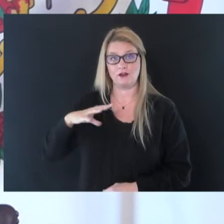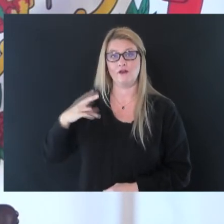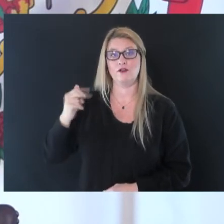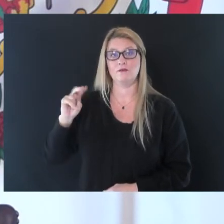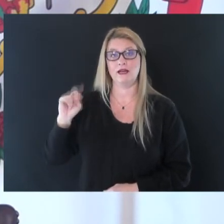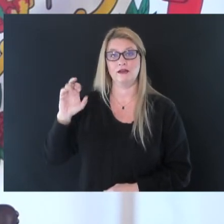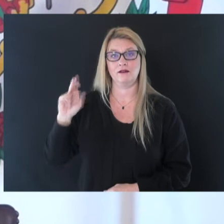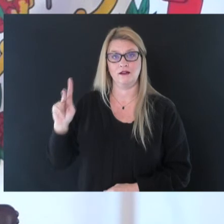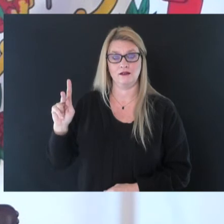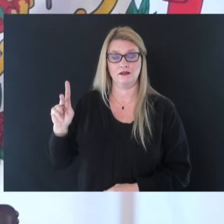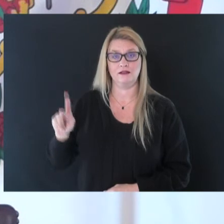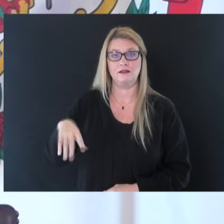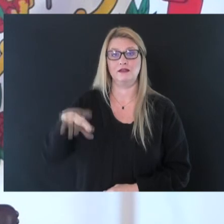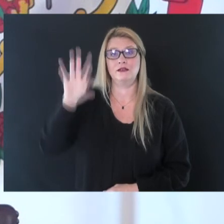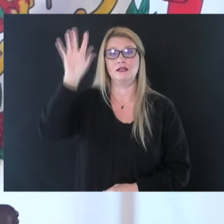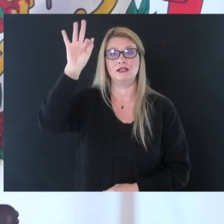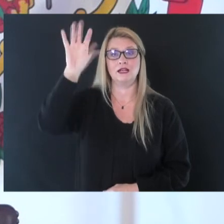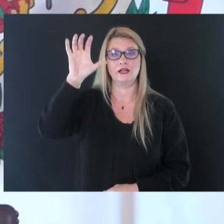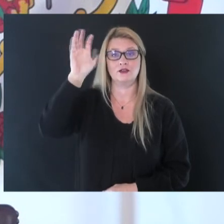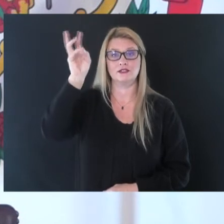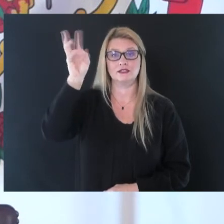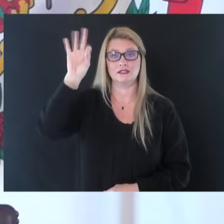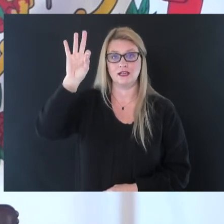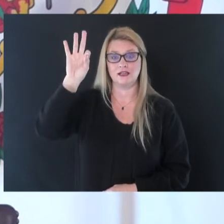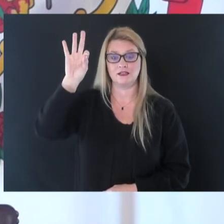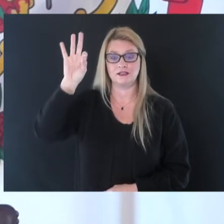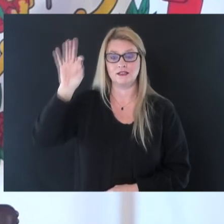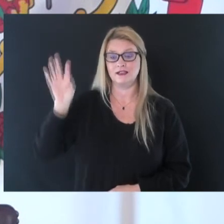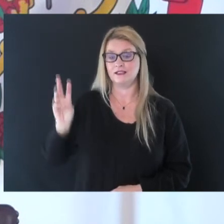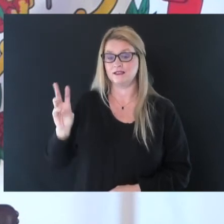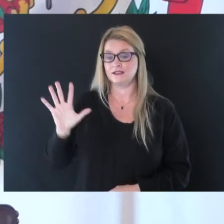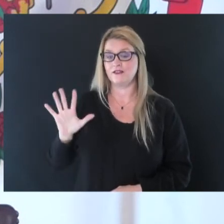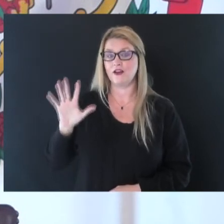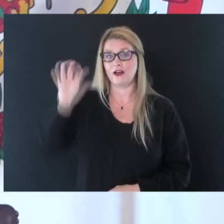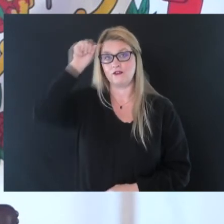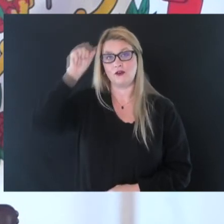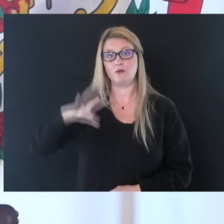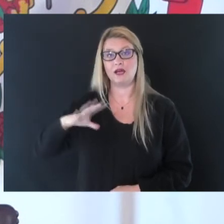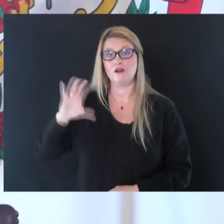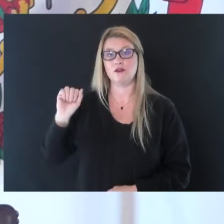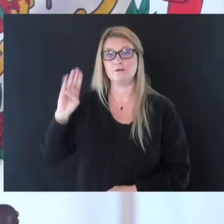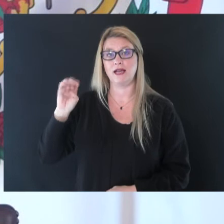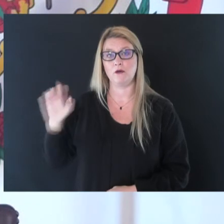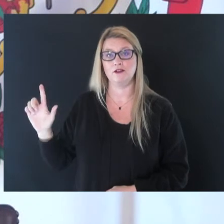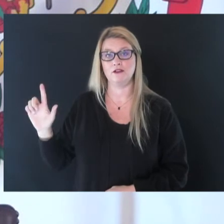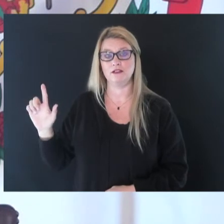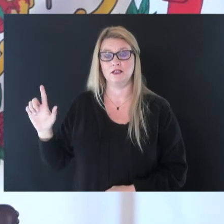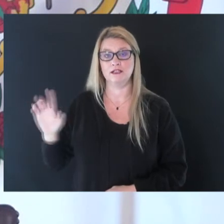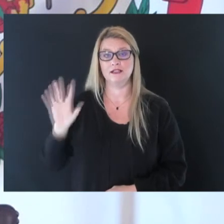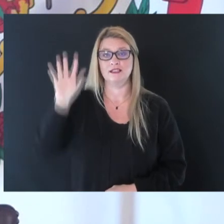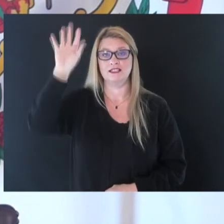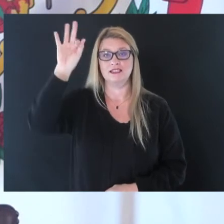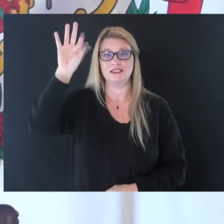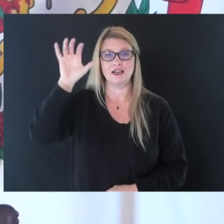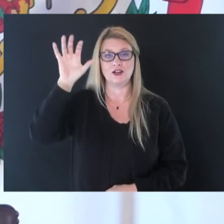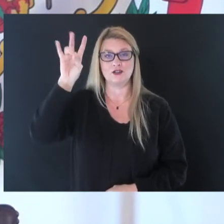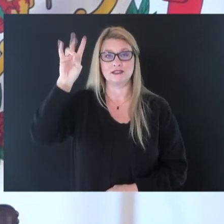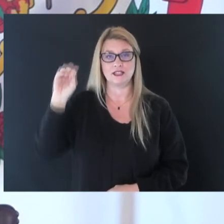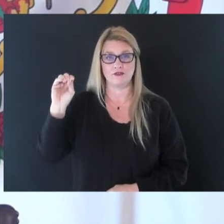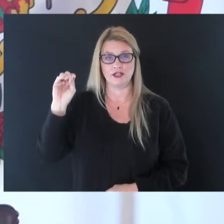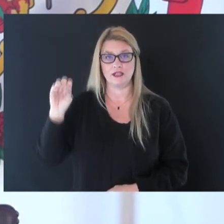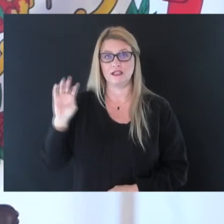County. Our 1969th death is a 65-year-old male from Cabell County. Our 1970th death